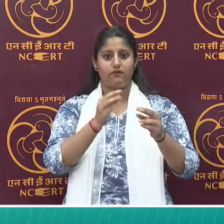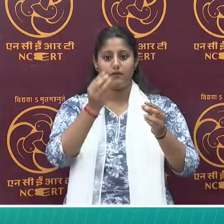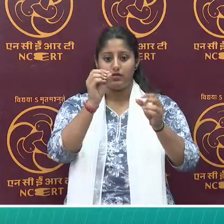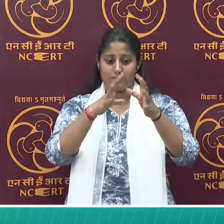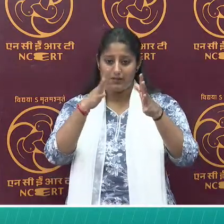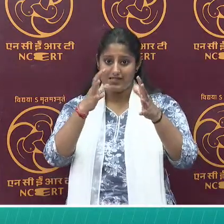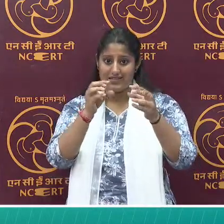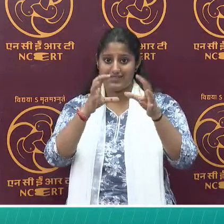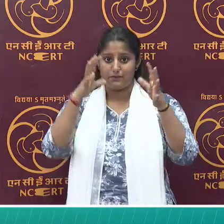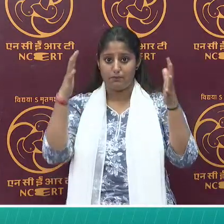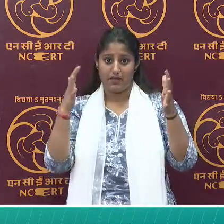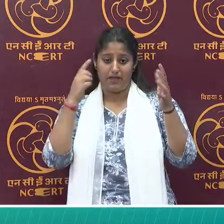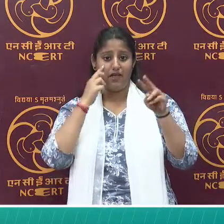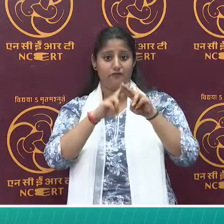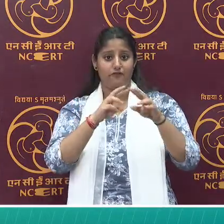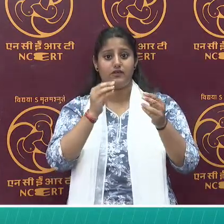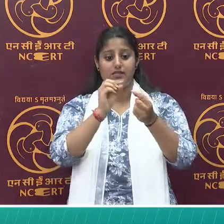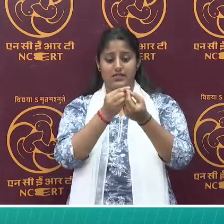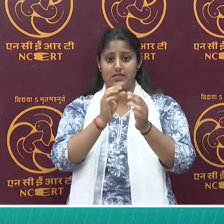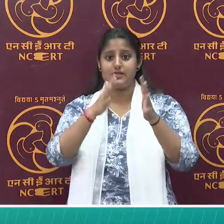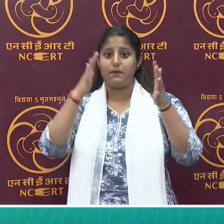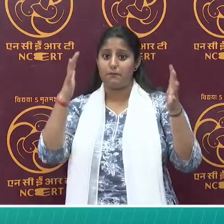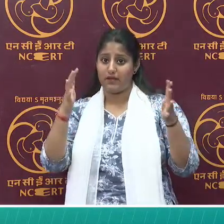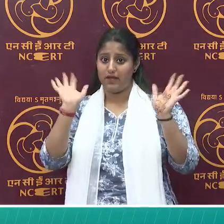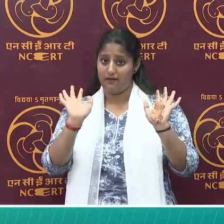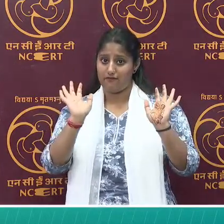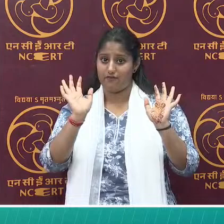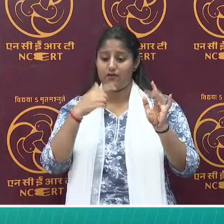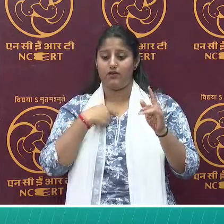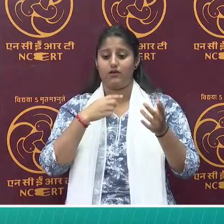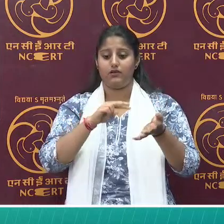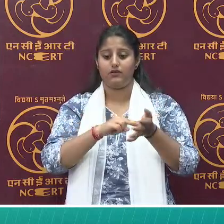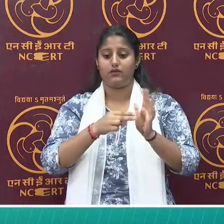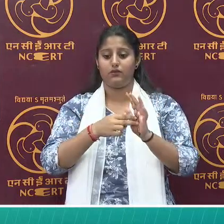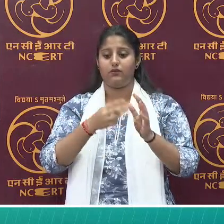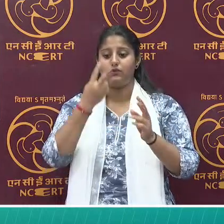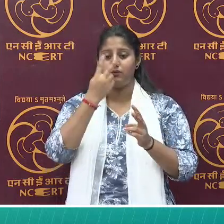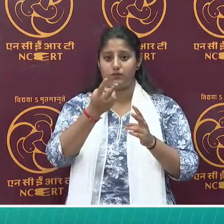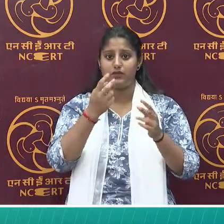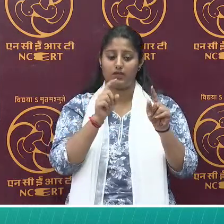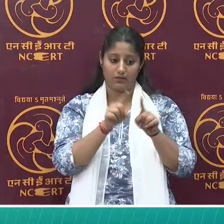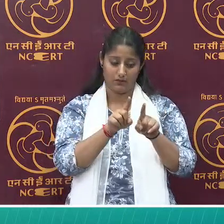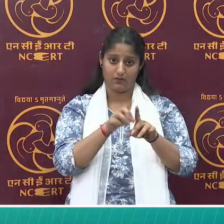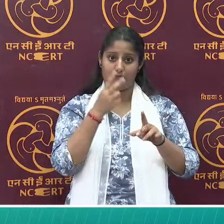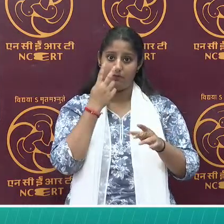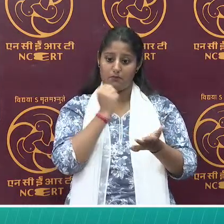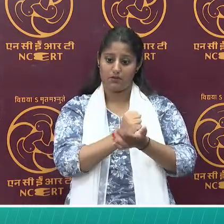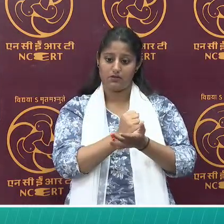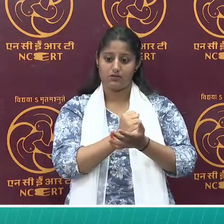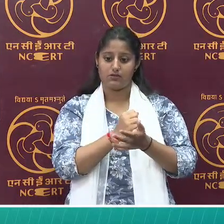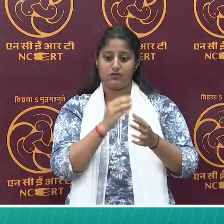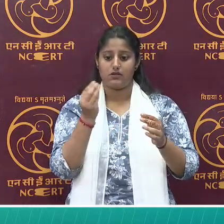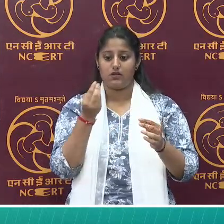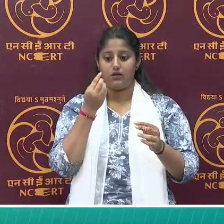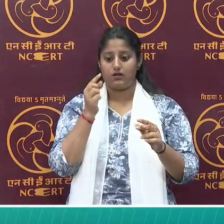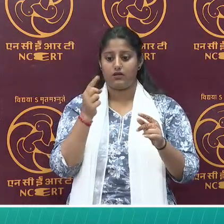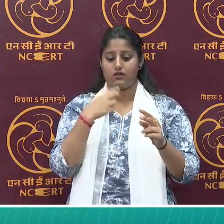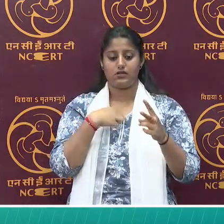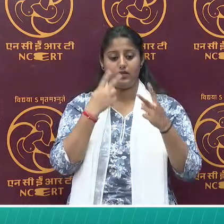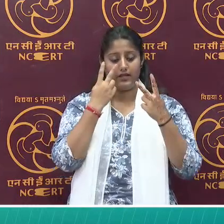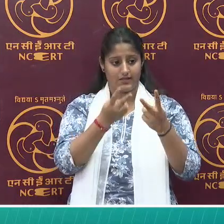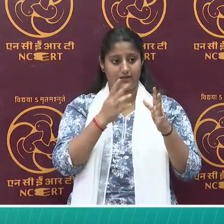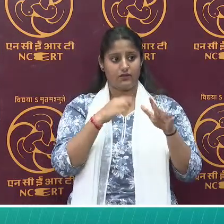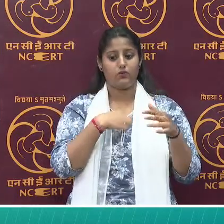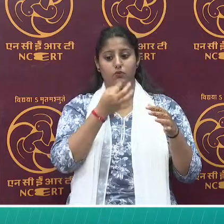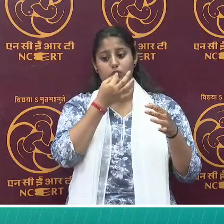So, for big size seeds, the texture tells us about it. All right. Yes, you can easily see and tell whether